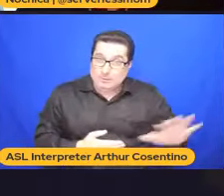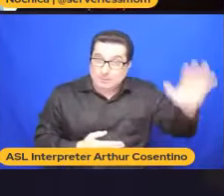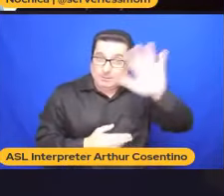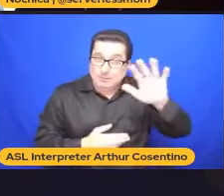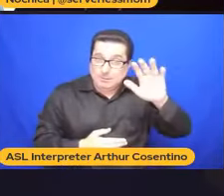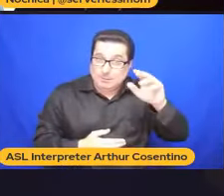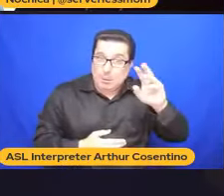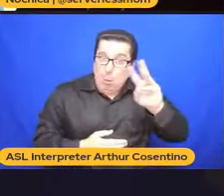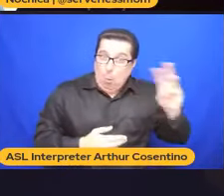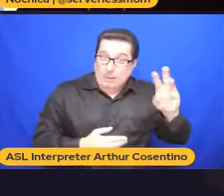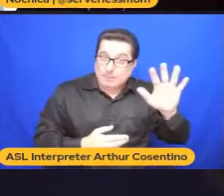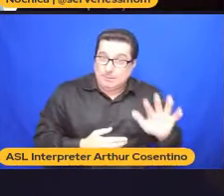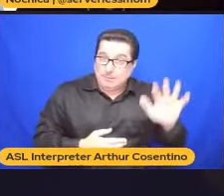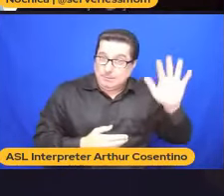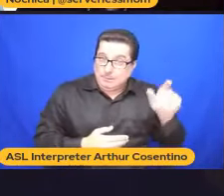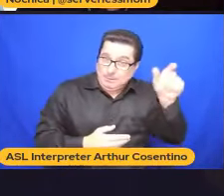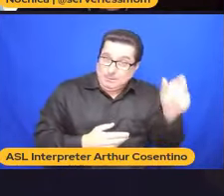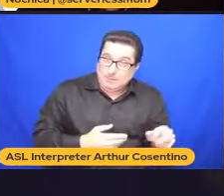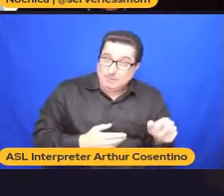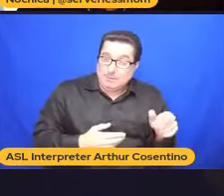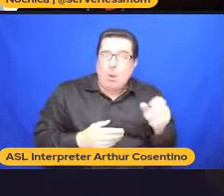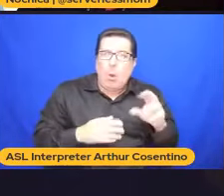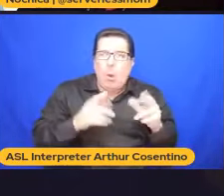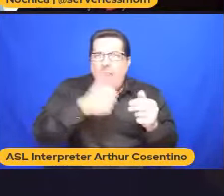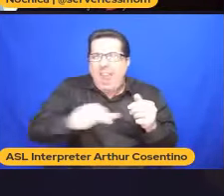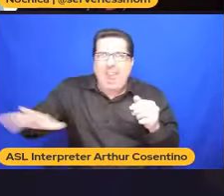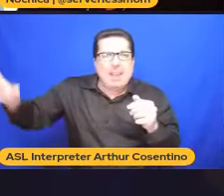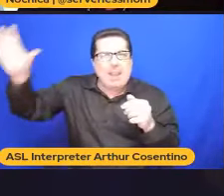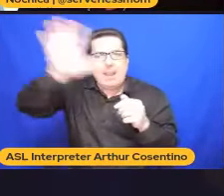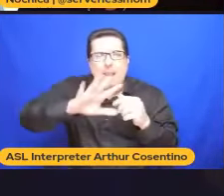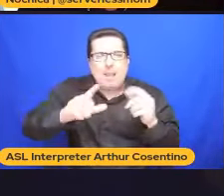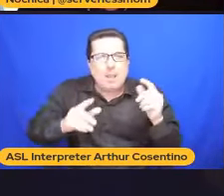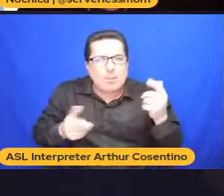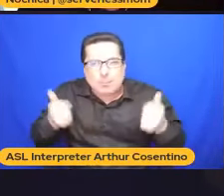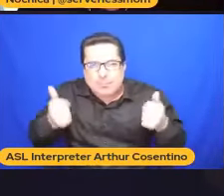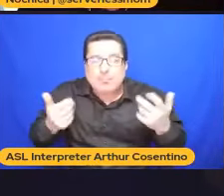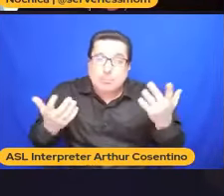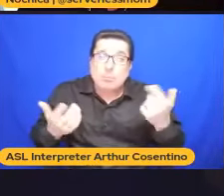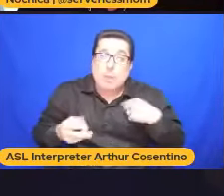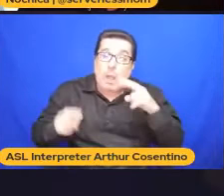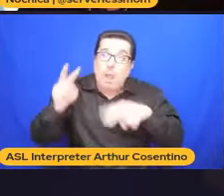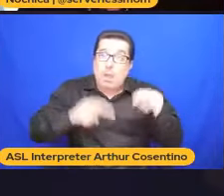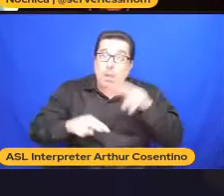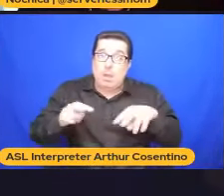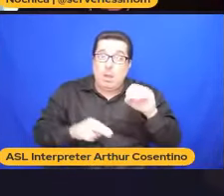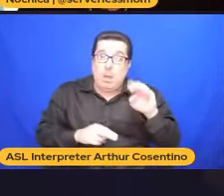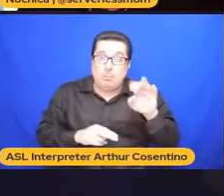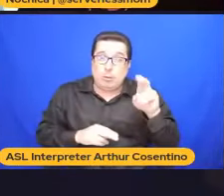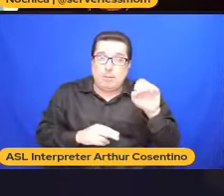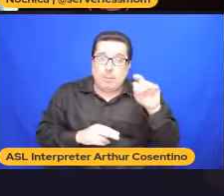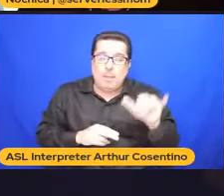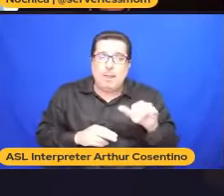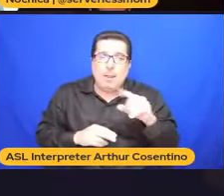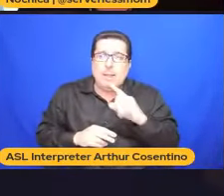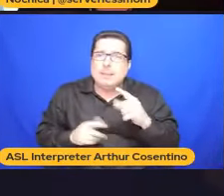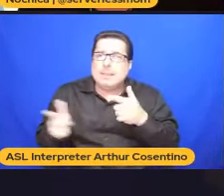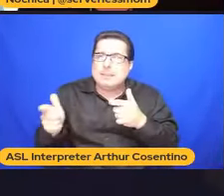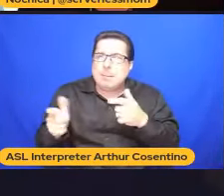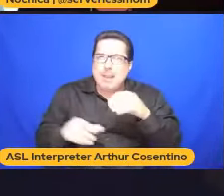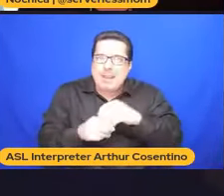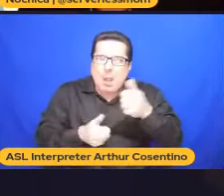So I think of observability as being the speed with which we can understand a